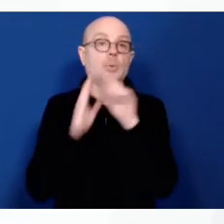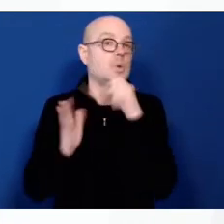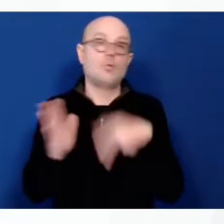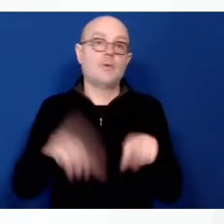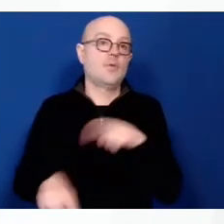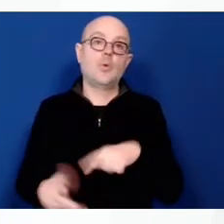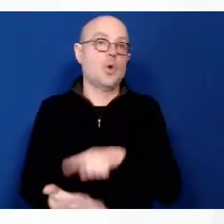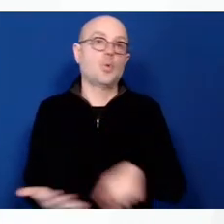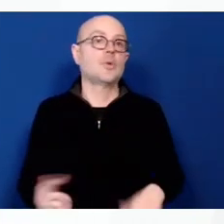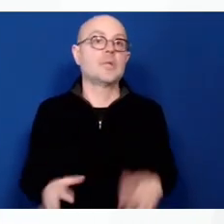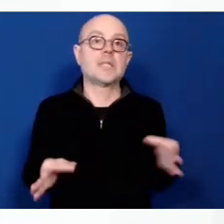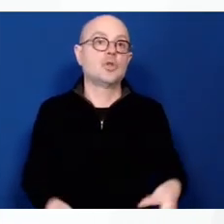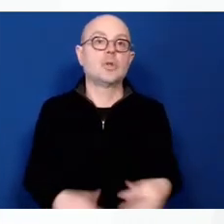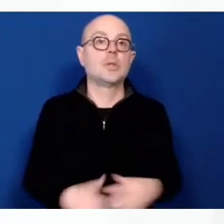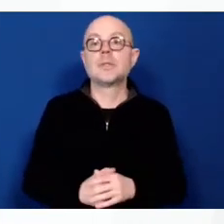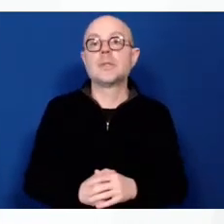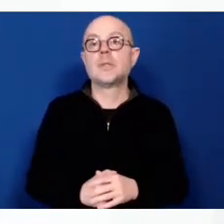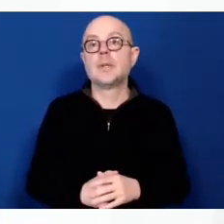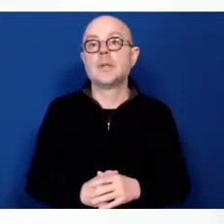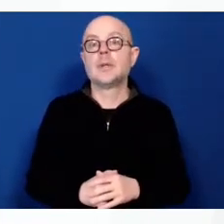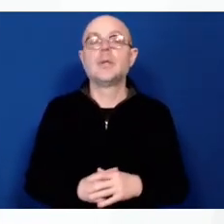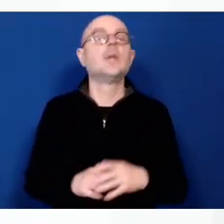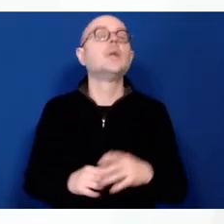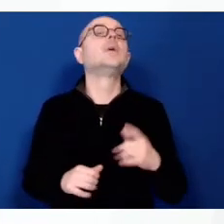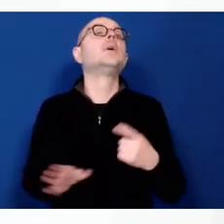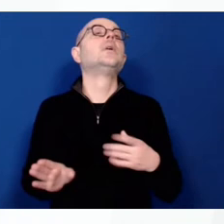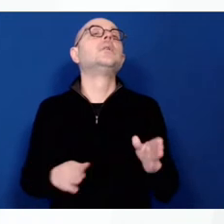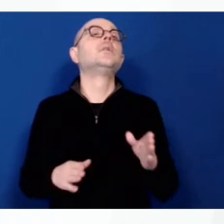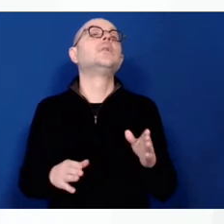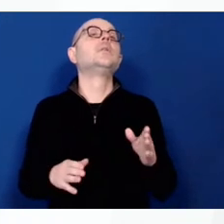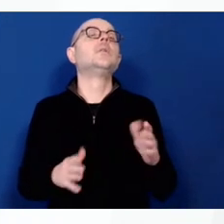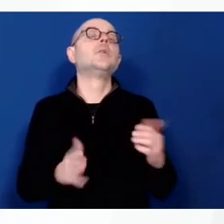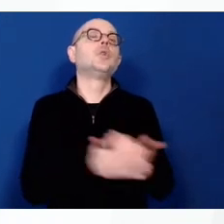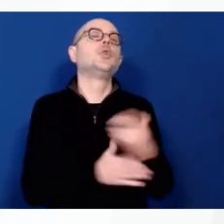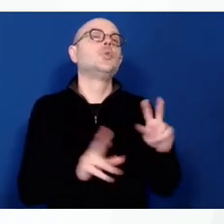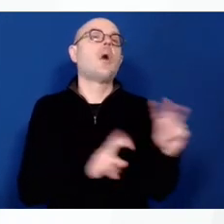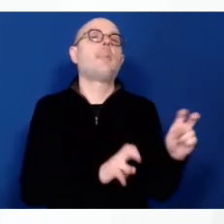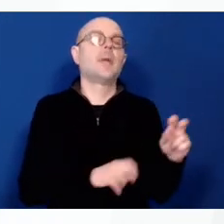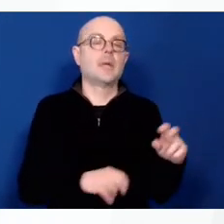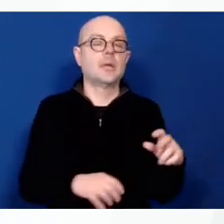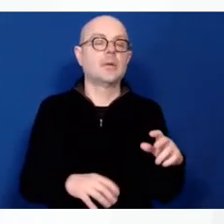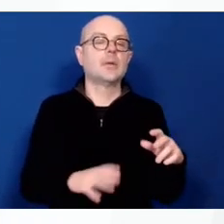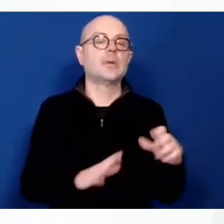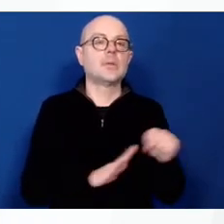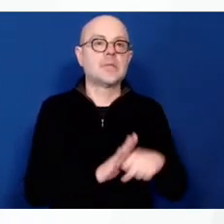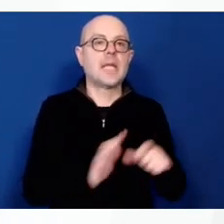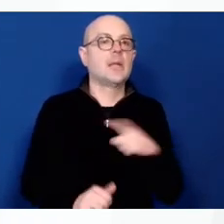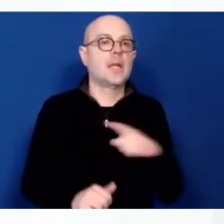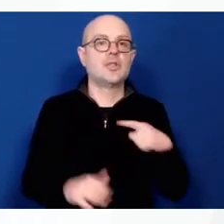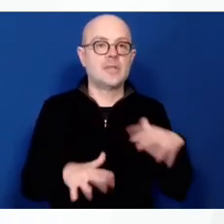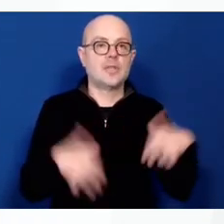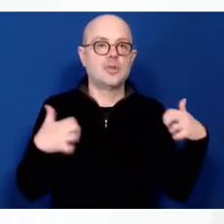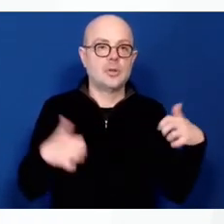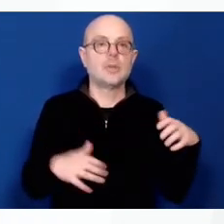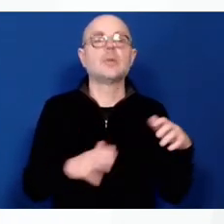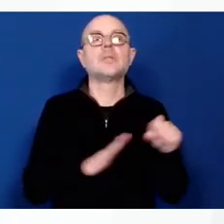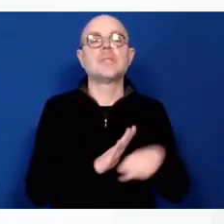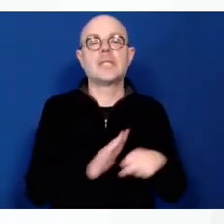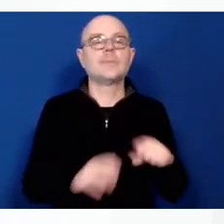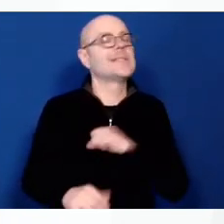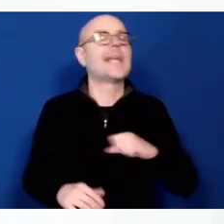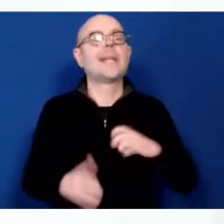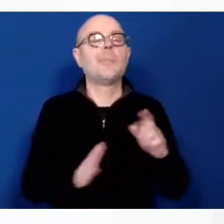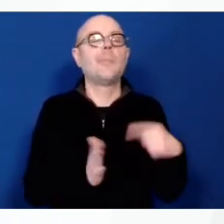Shifting gears to a question related to state legislature and Senate Bill 5323. Questions